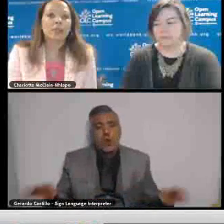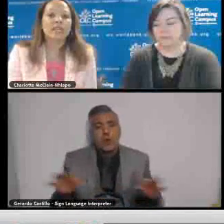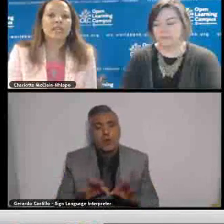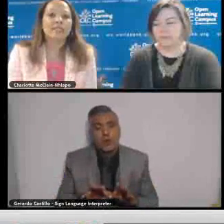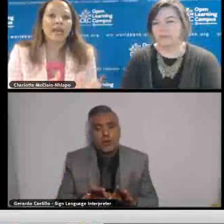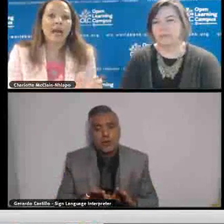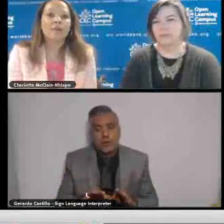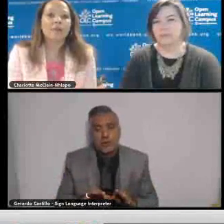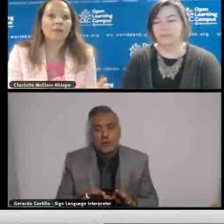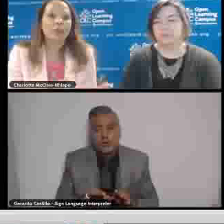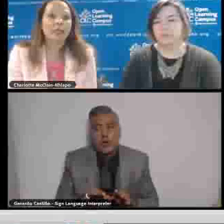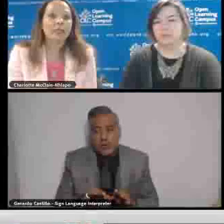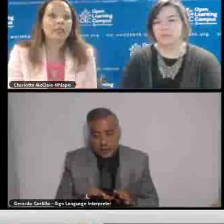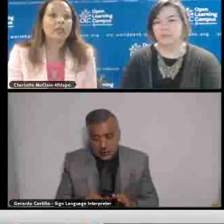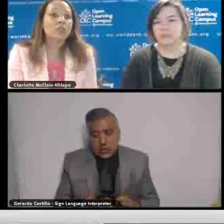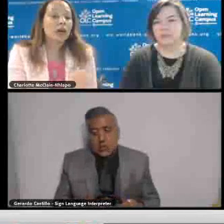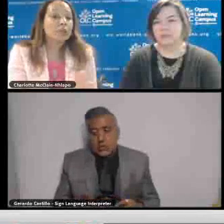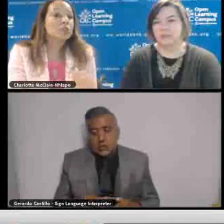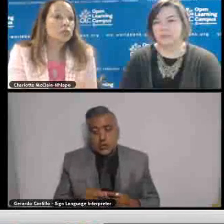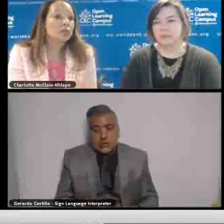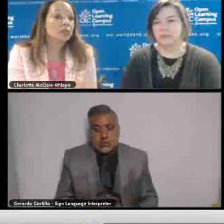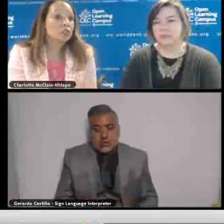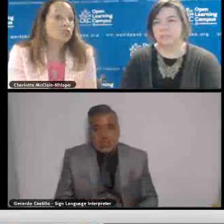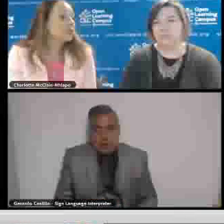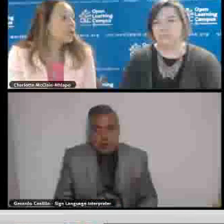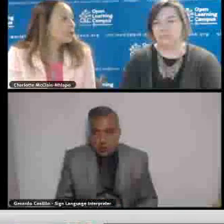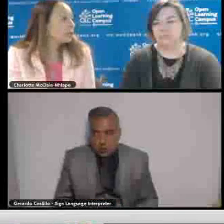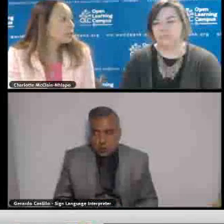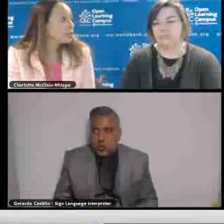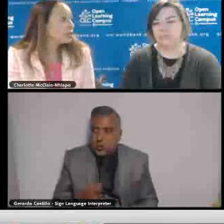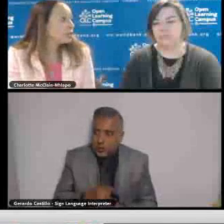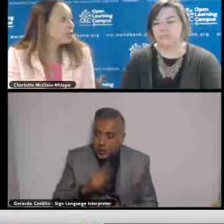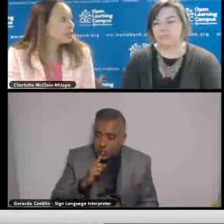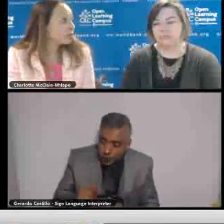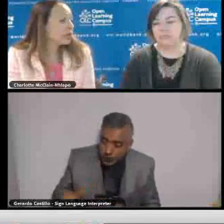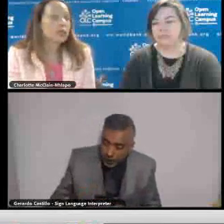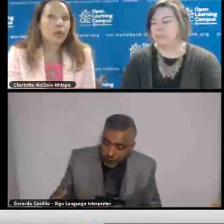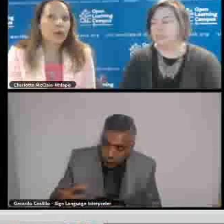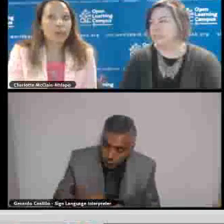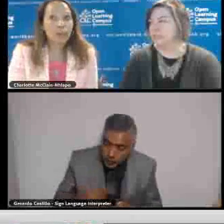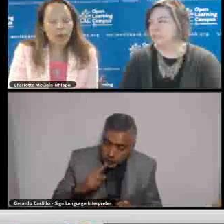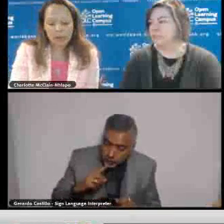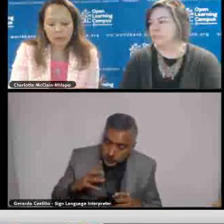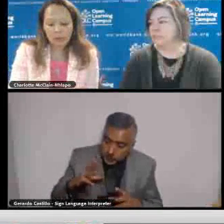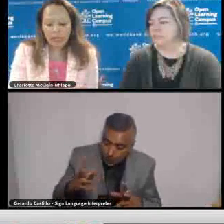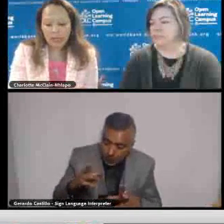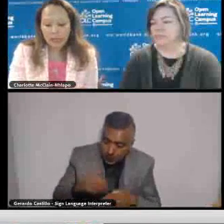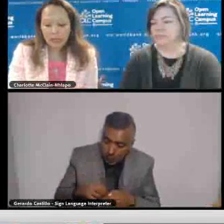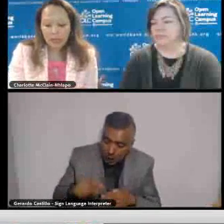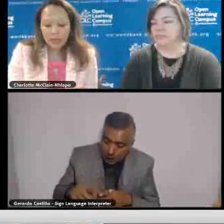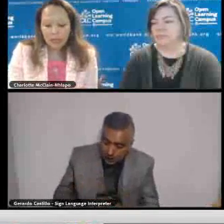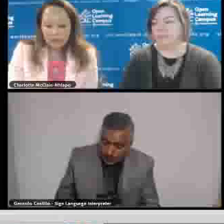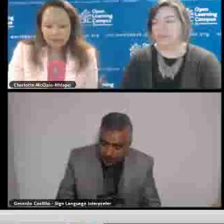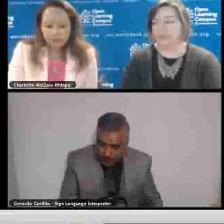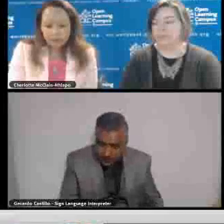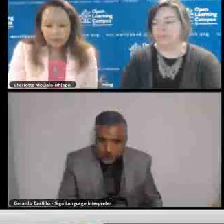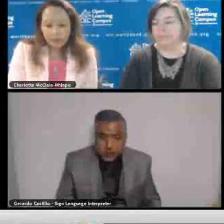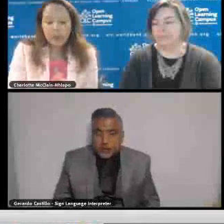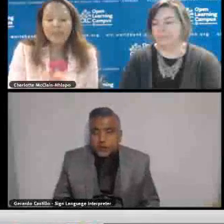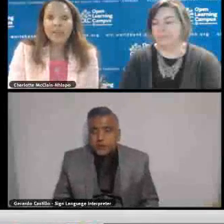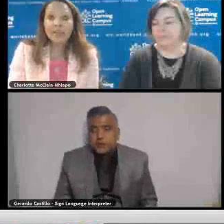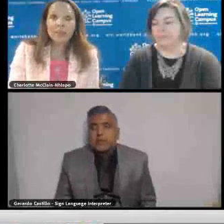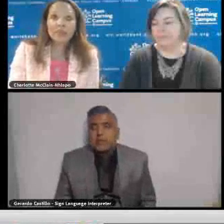the absolute need to upstream ensure that inclusion is already part of the plan. We've had